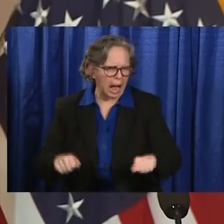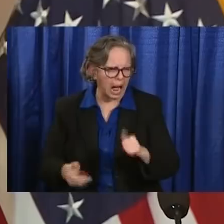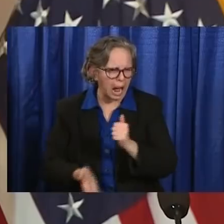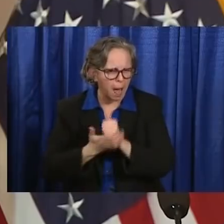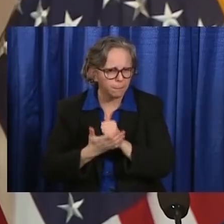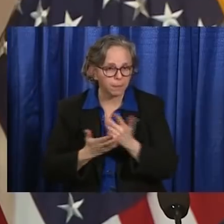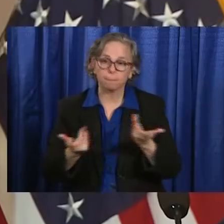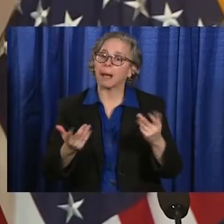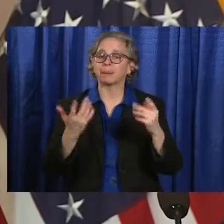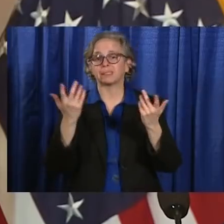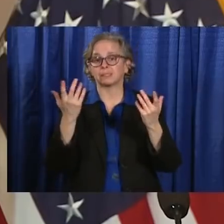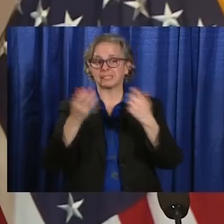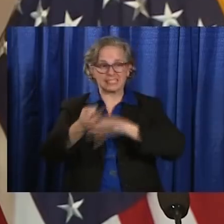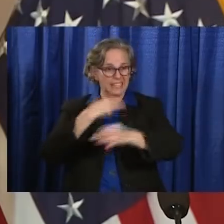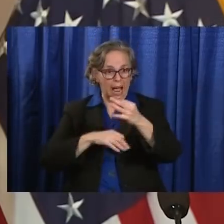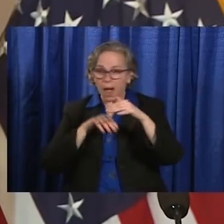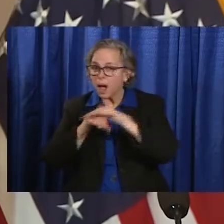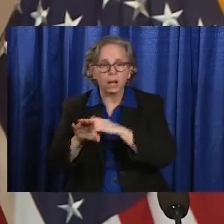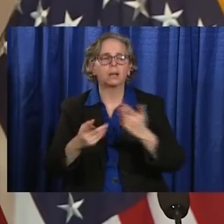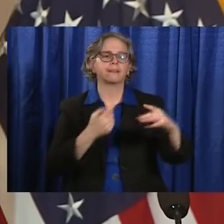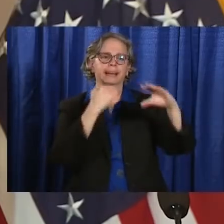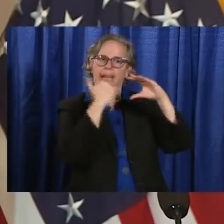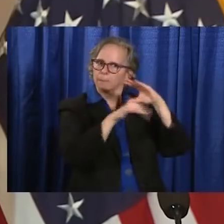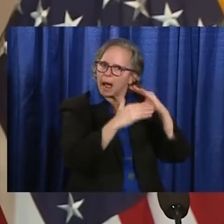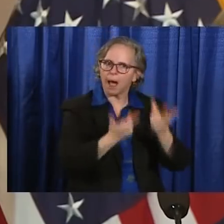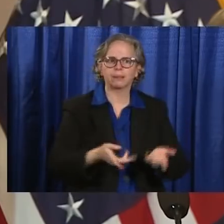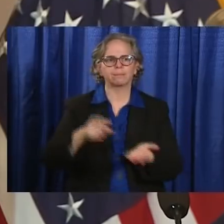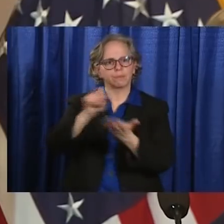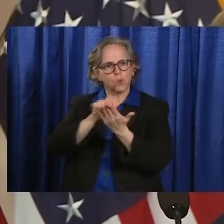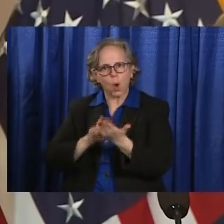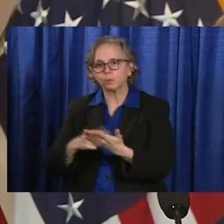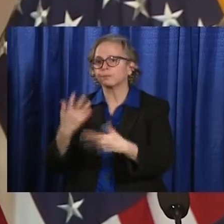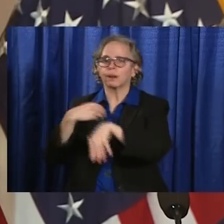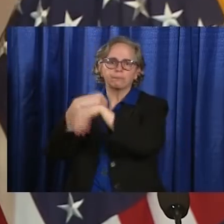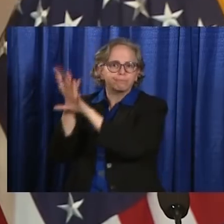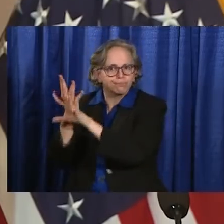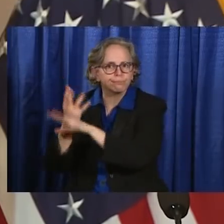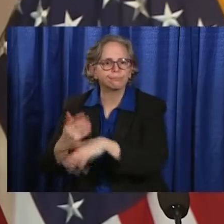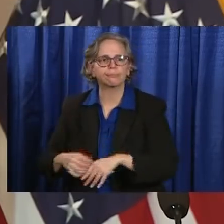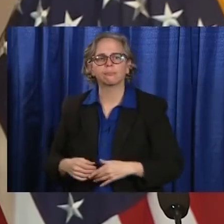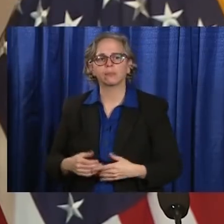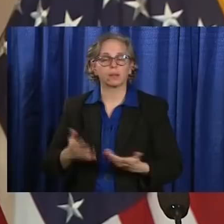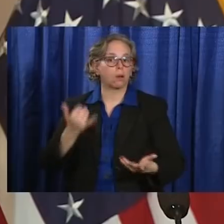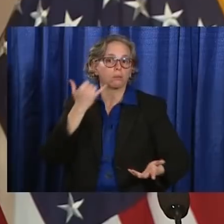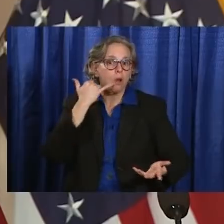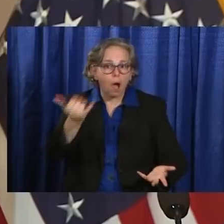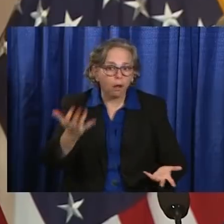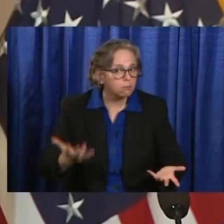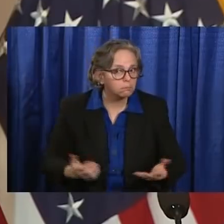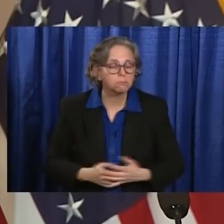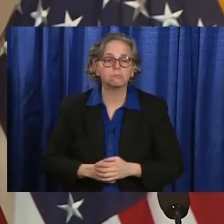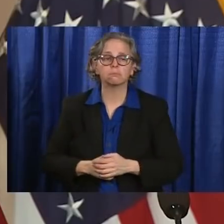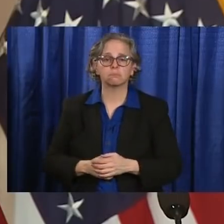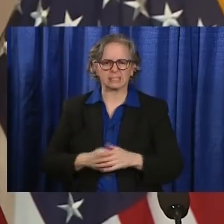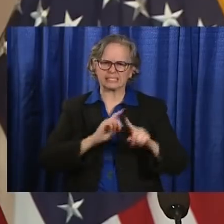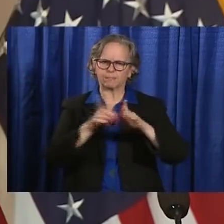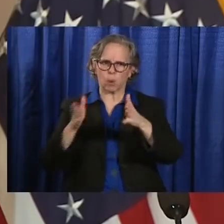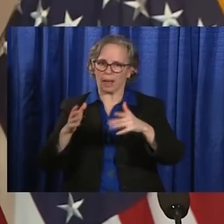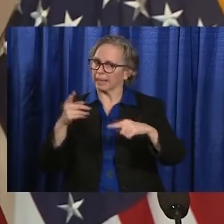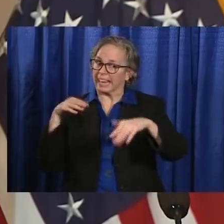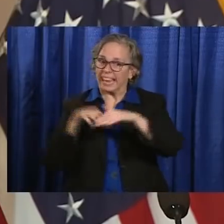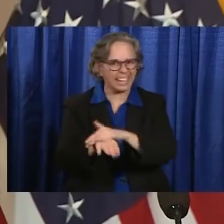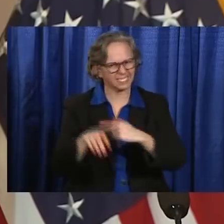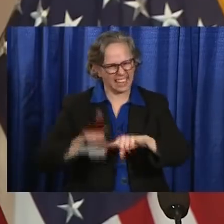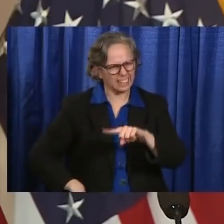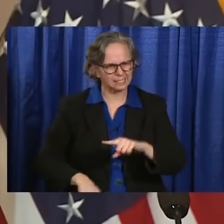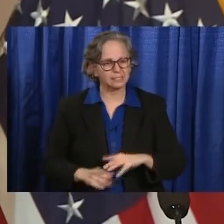email, by notes, by letters, by phone calls, and by video chat. And so we certainly encourage you to still stay